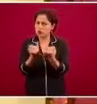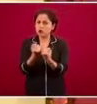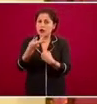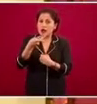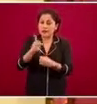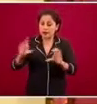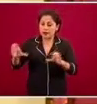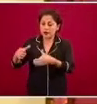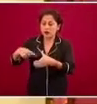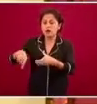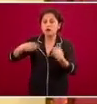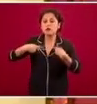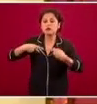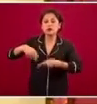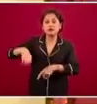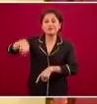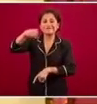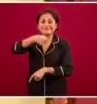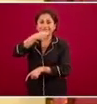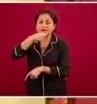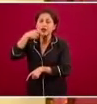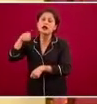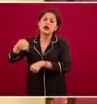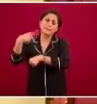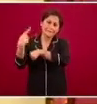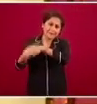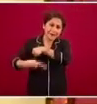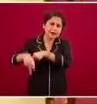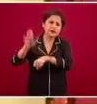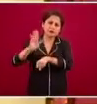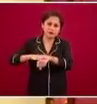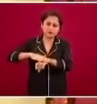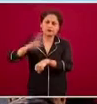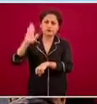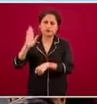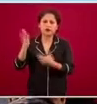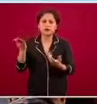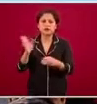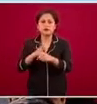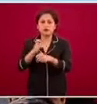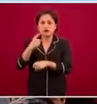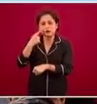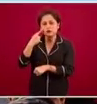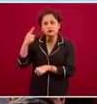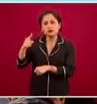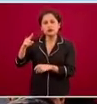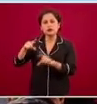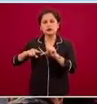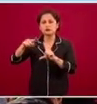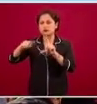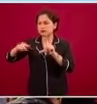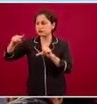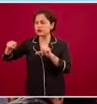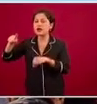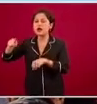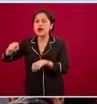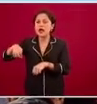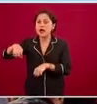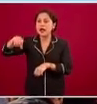also of presenting more severe symptoms or complications once they get infected.